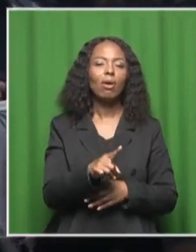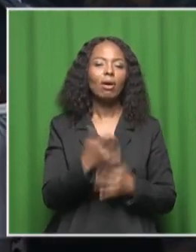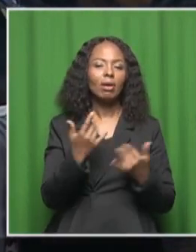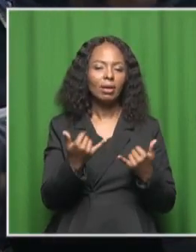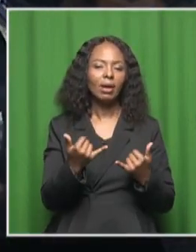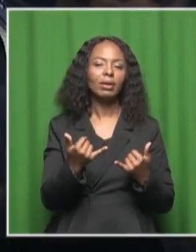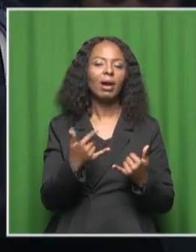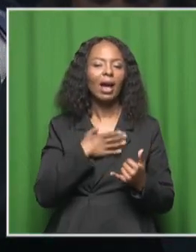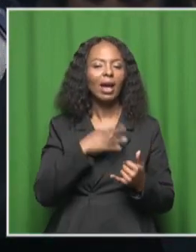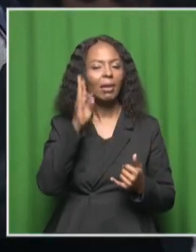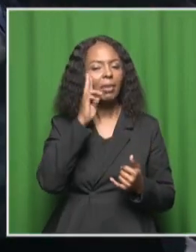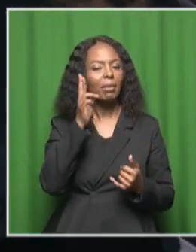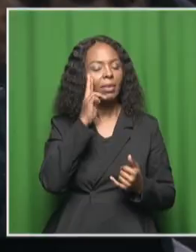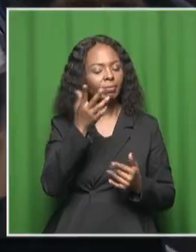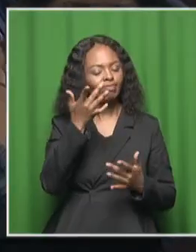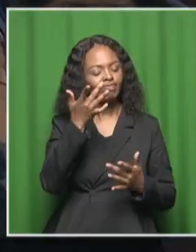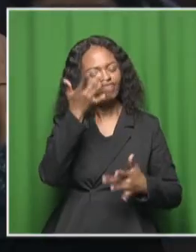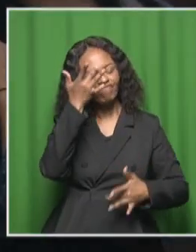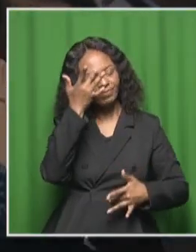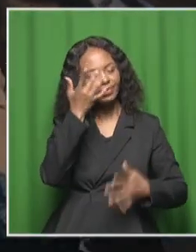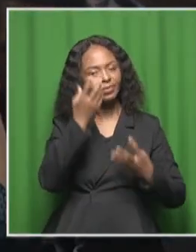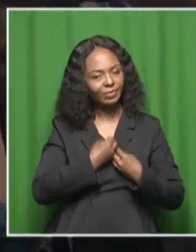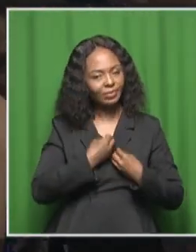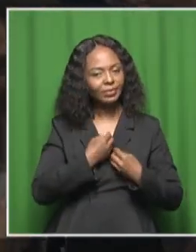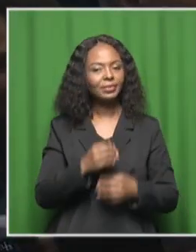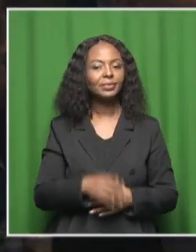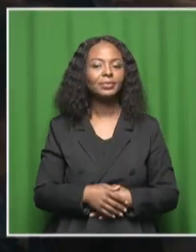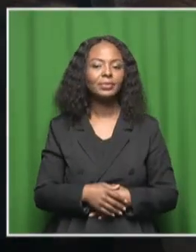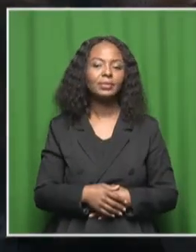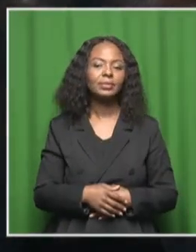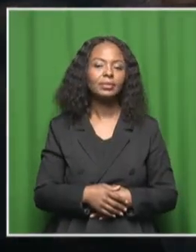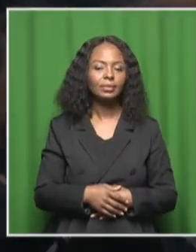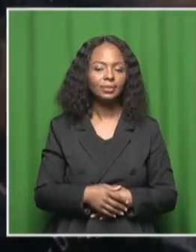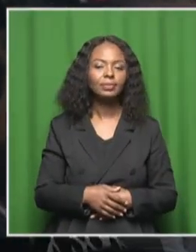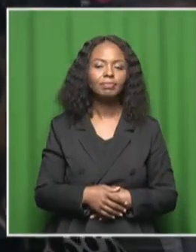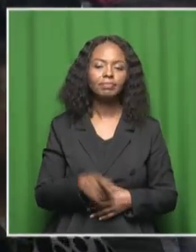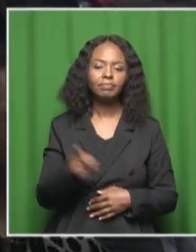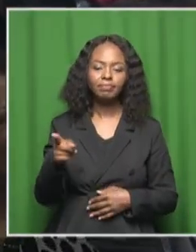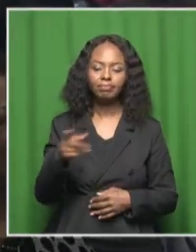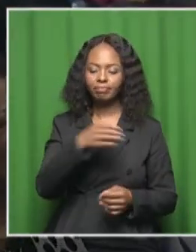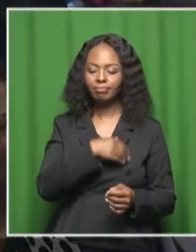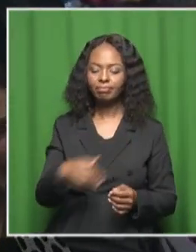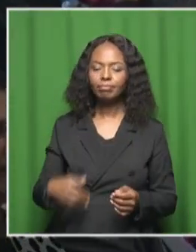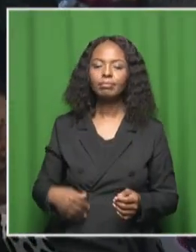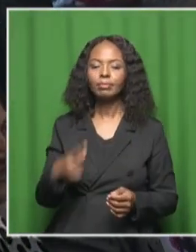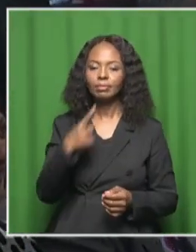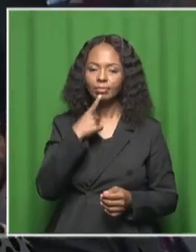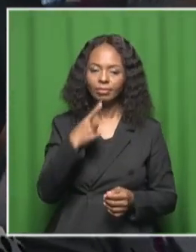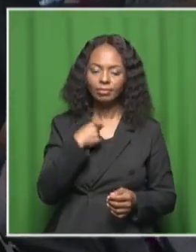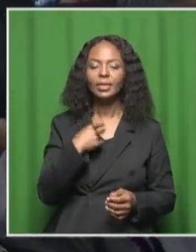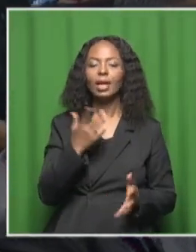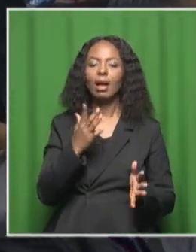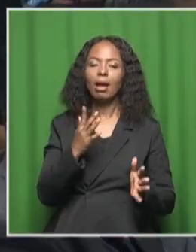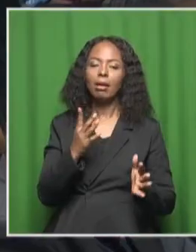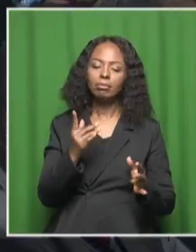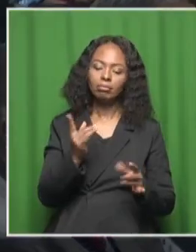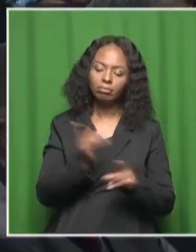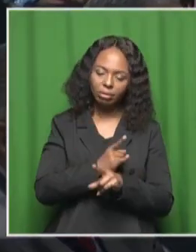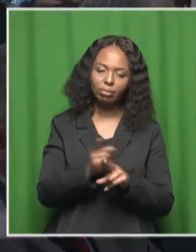he's not well, and I called the president. The president says, "No, he spoke to him that morning and he told you what is the state of affairs."